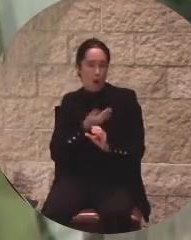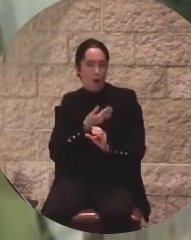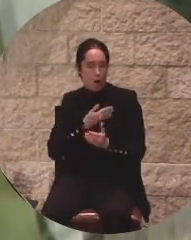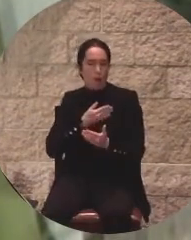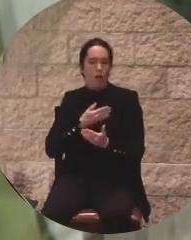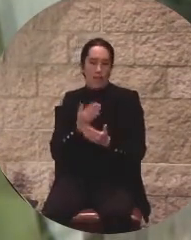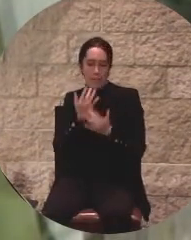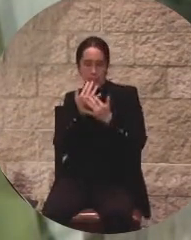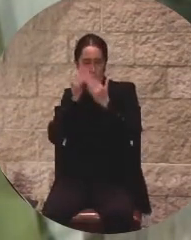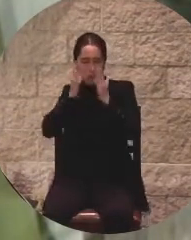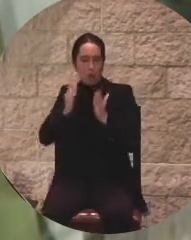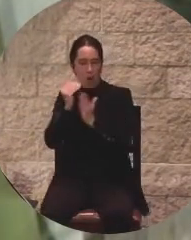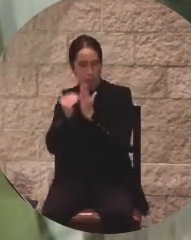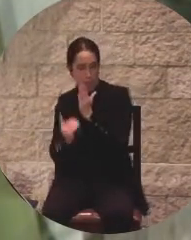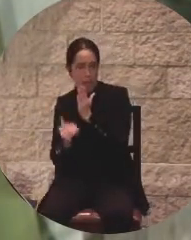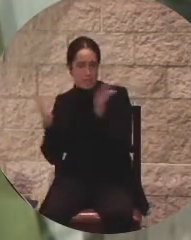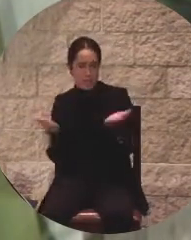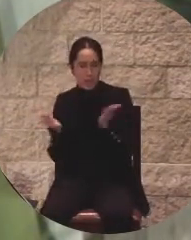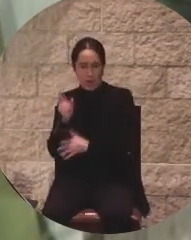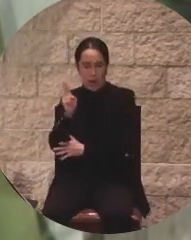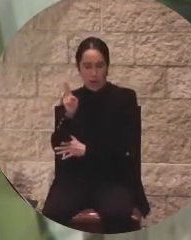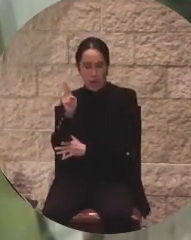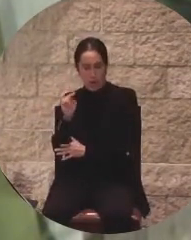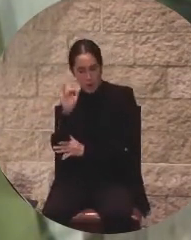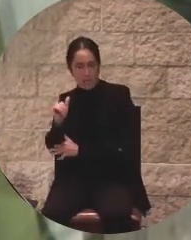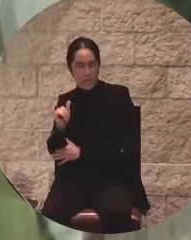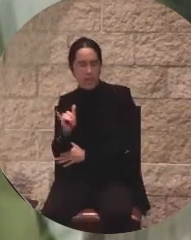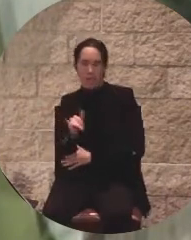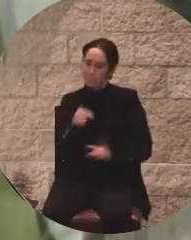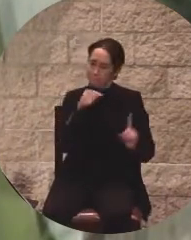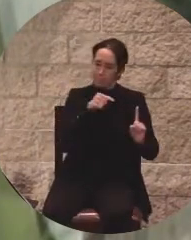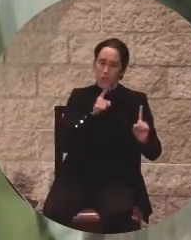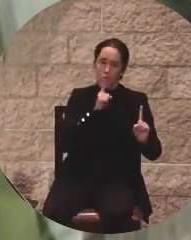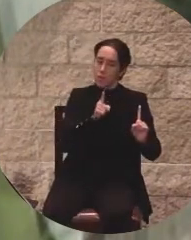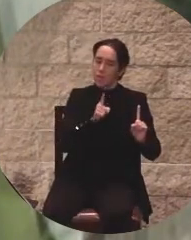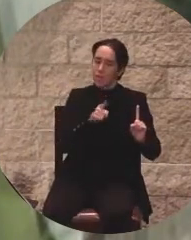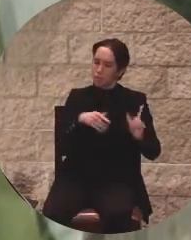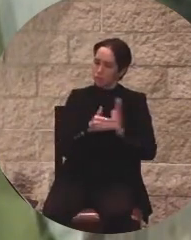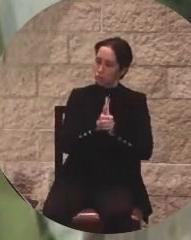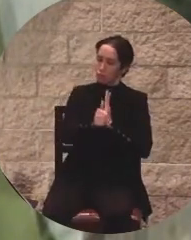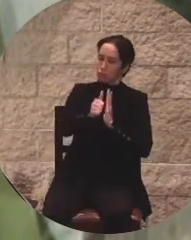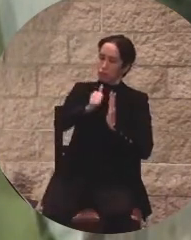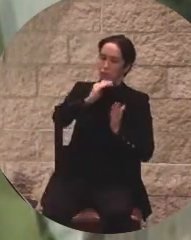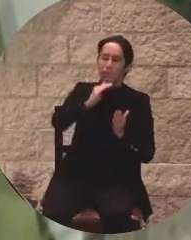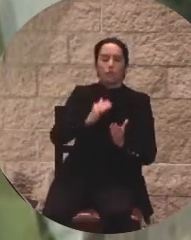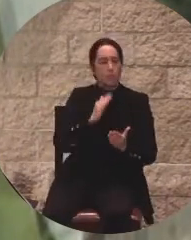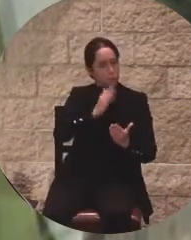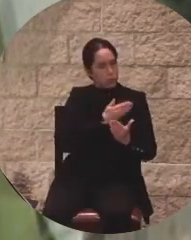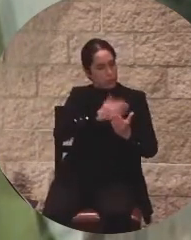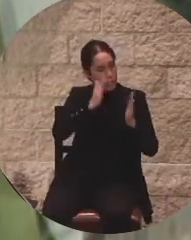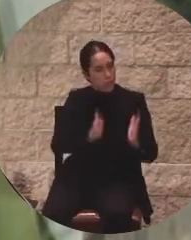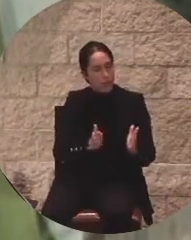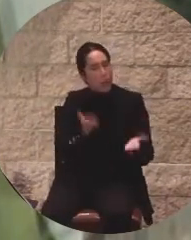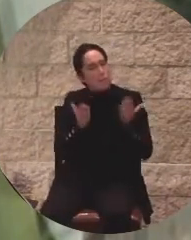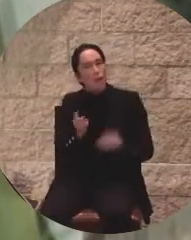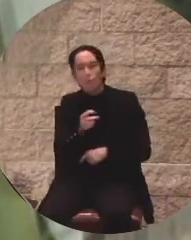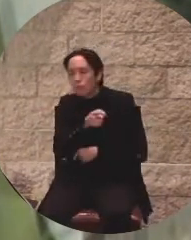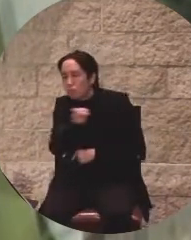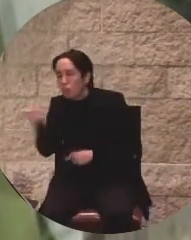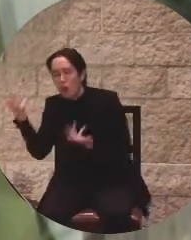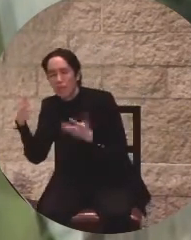a sought-after vocalist in the Twin Cities, both in the studio and in performance. You might have seen her